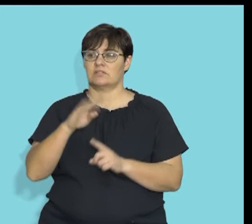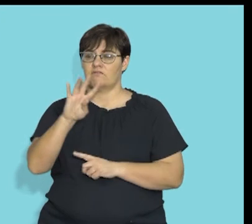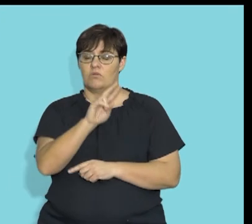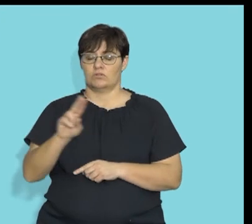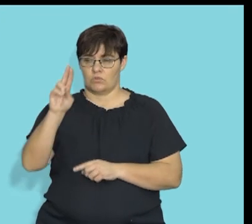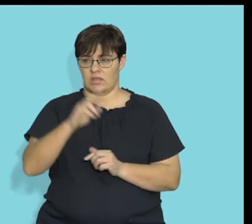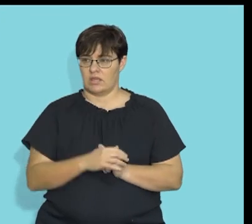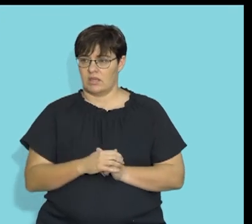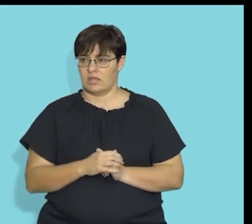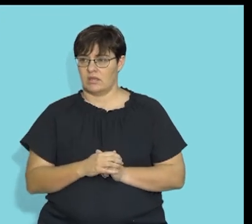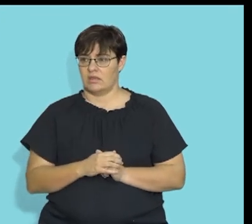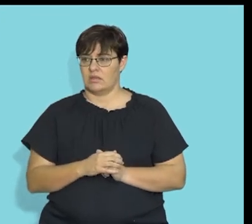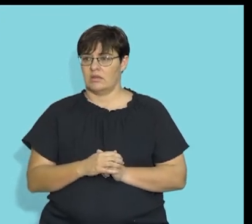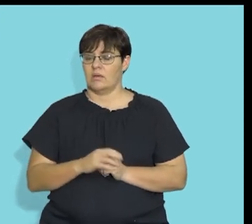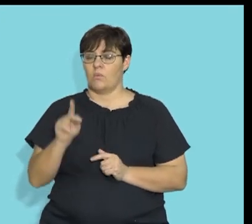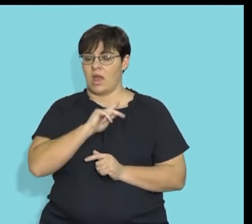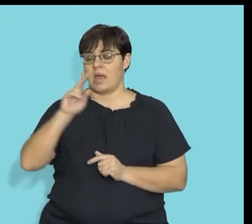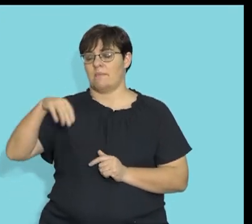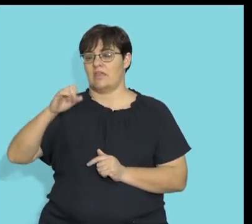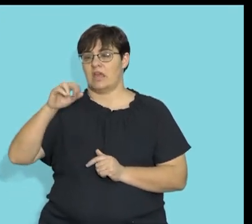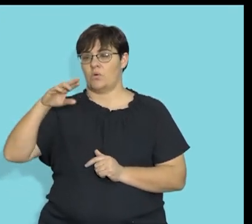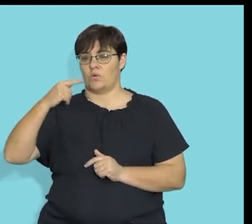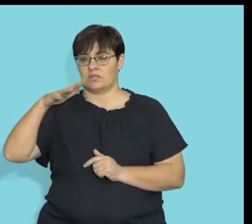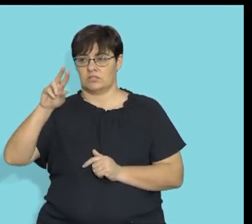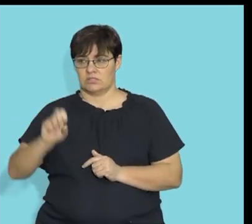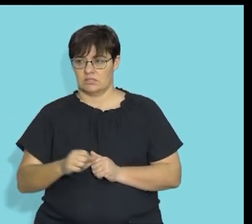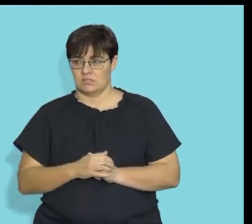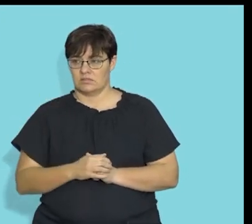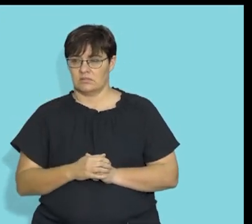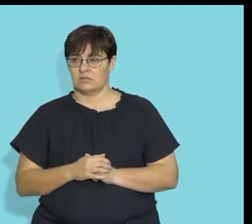squared plus 4 squared because of Pythag,